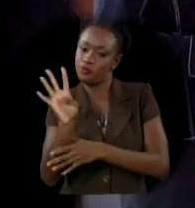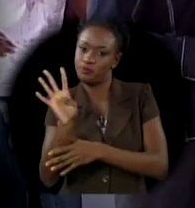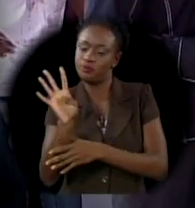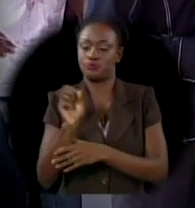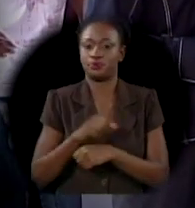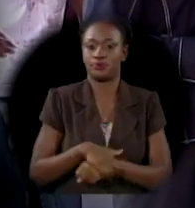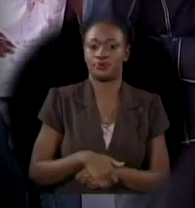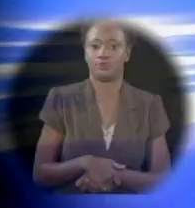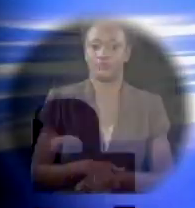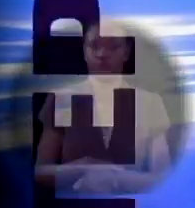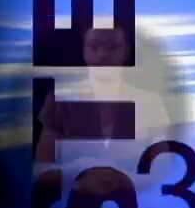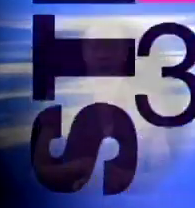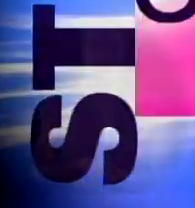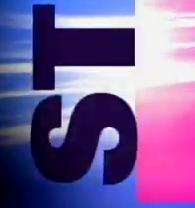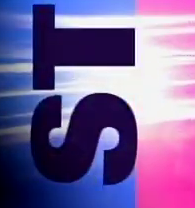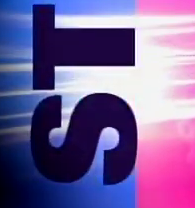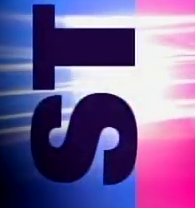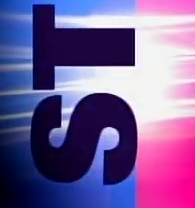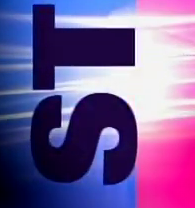p.m.